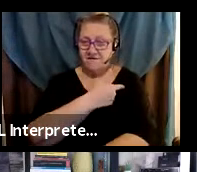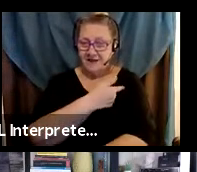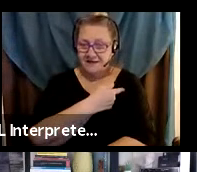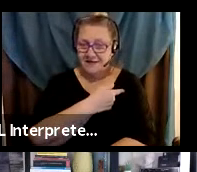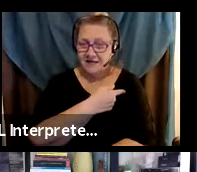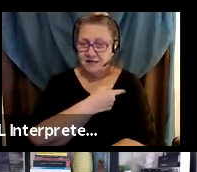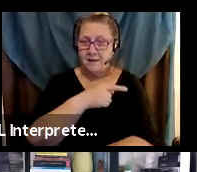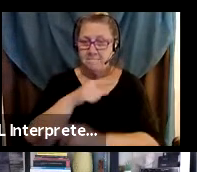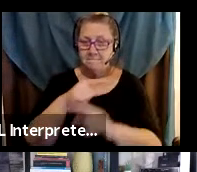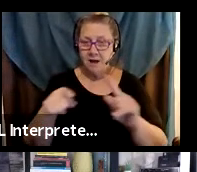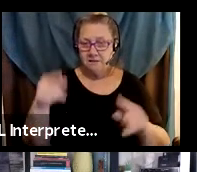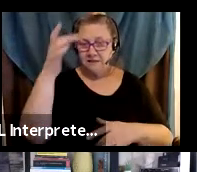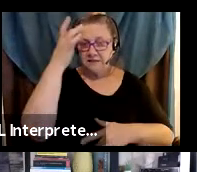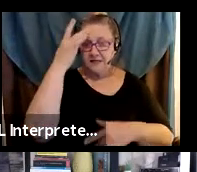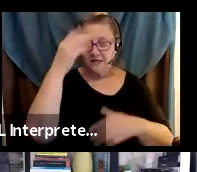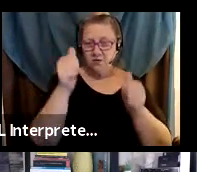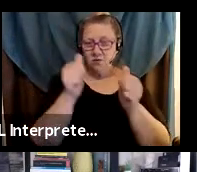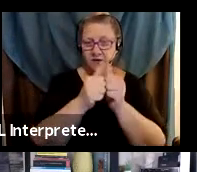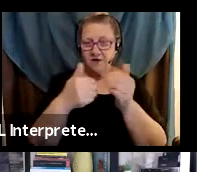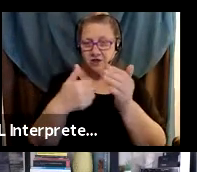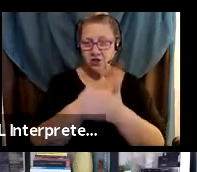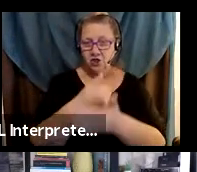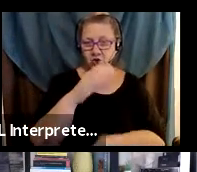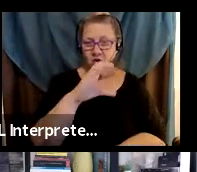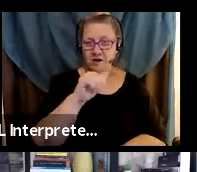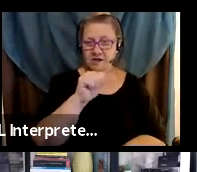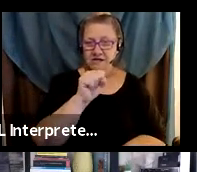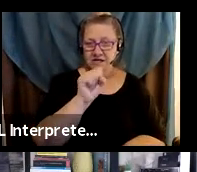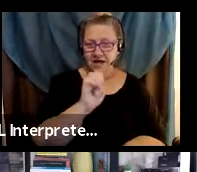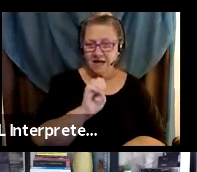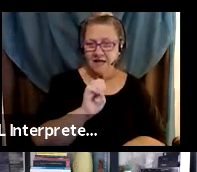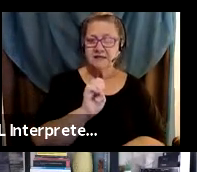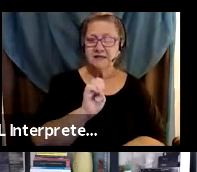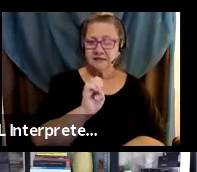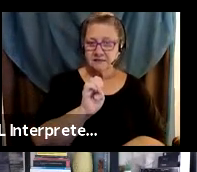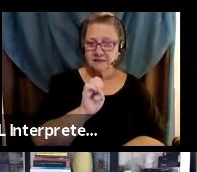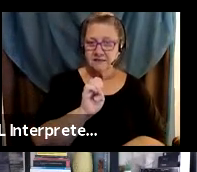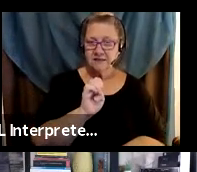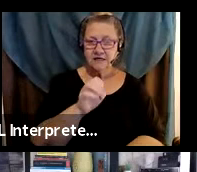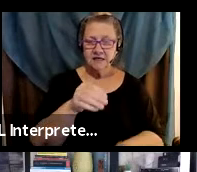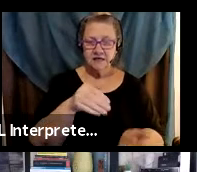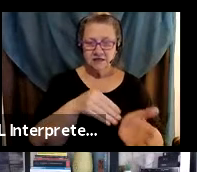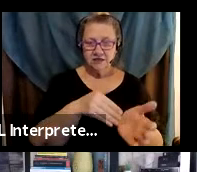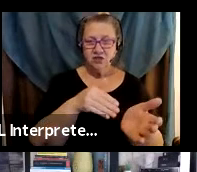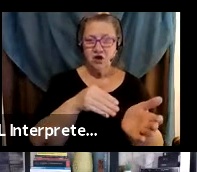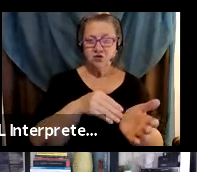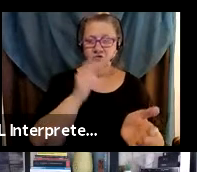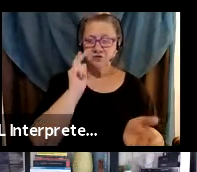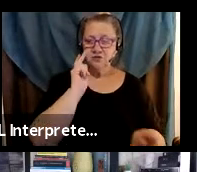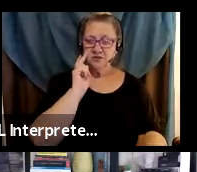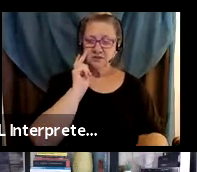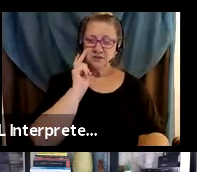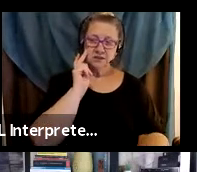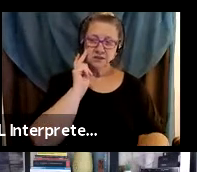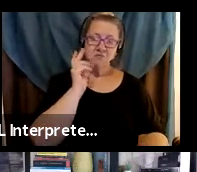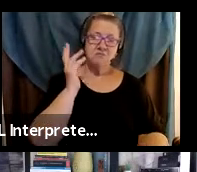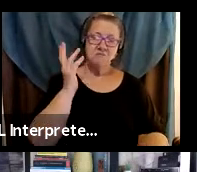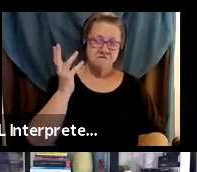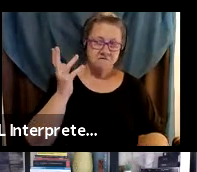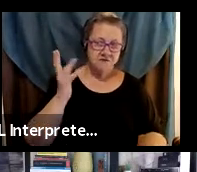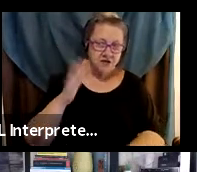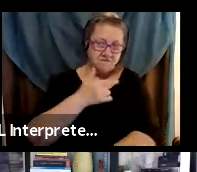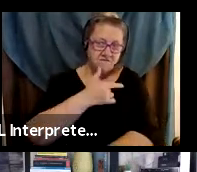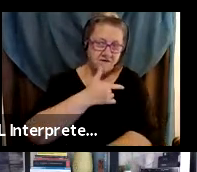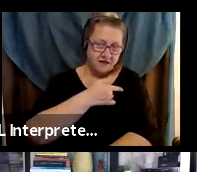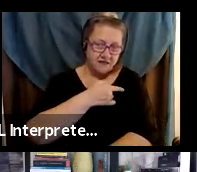and is whoever they take person, the treating physician, saying, have you been vaccinated, so that we can kind of merge that in so that we